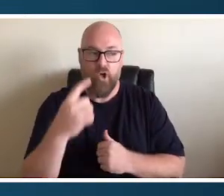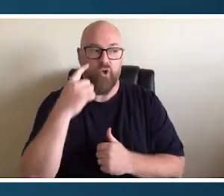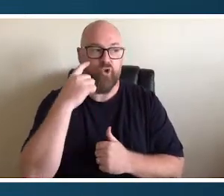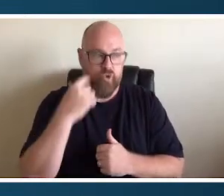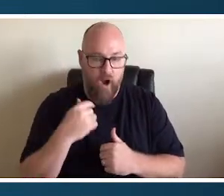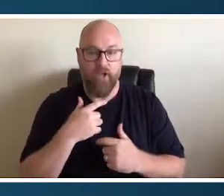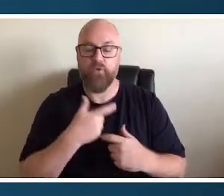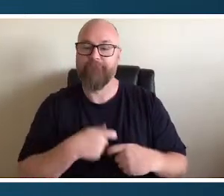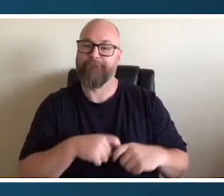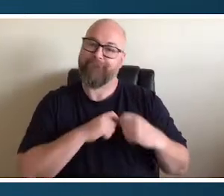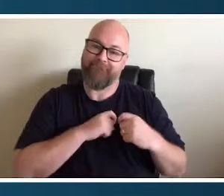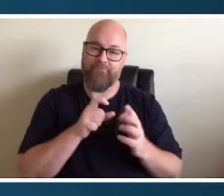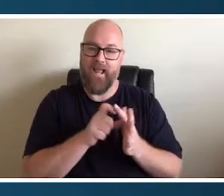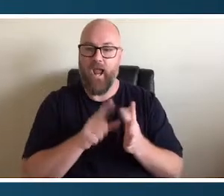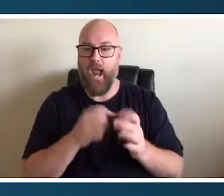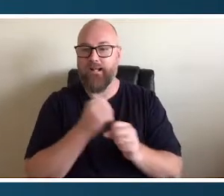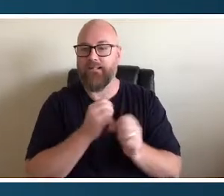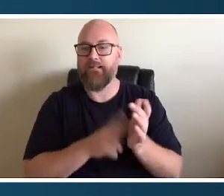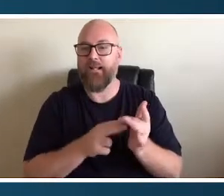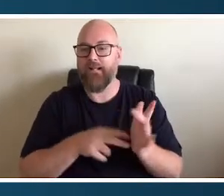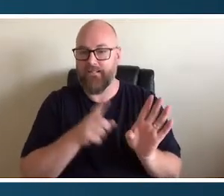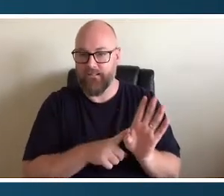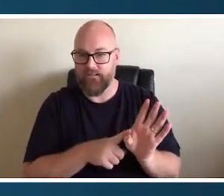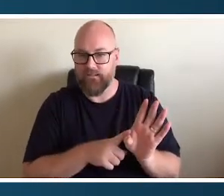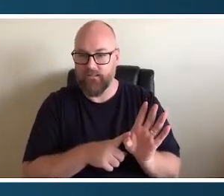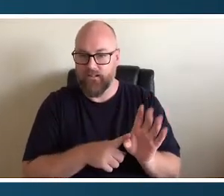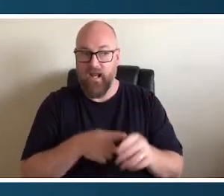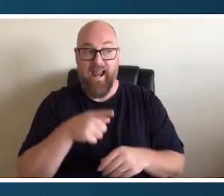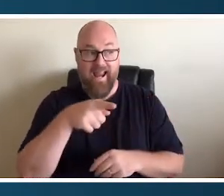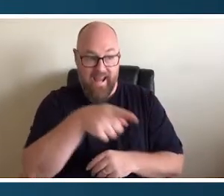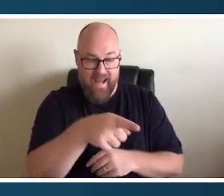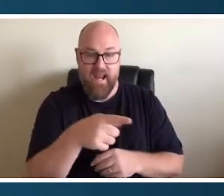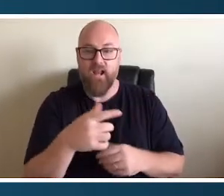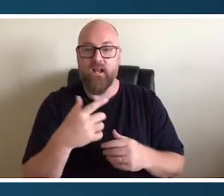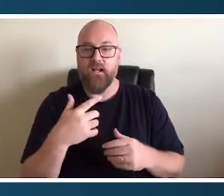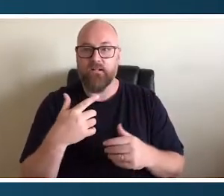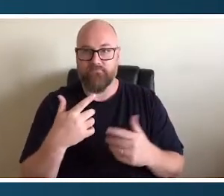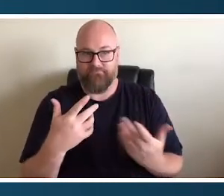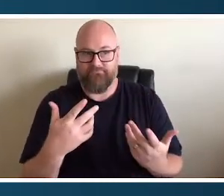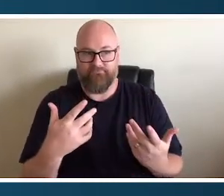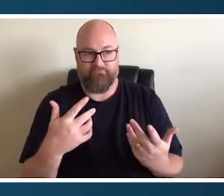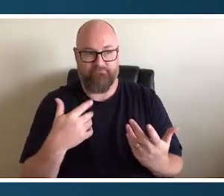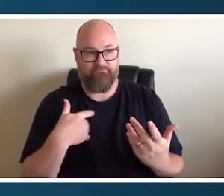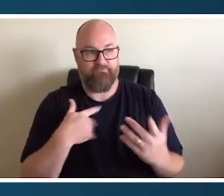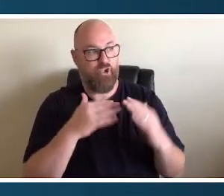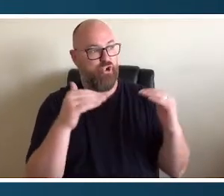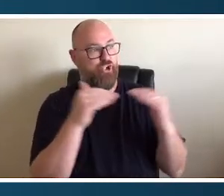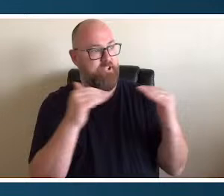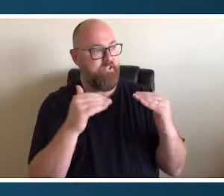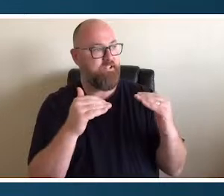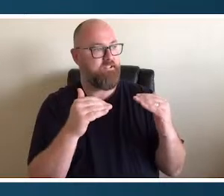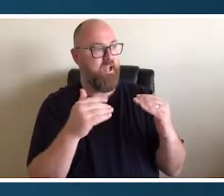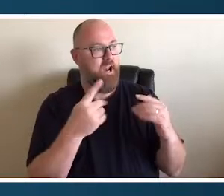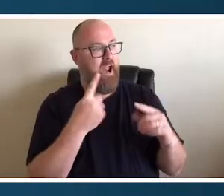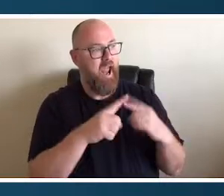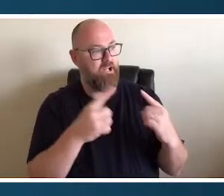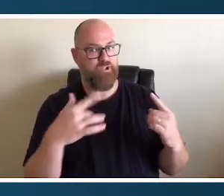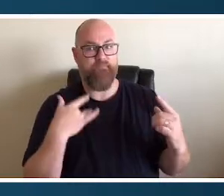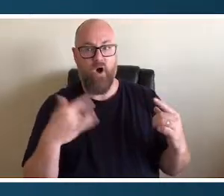been stripped away from his father, was more powerful than his sense of justice or even his sense of